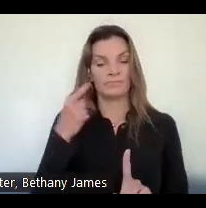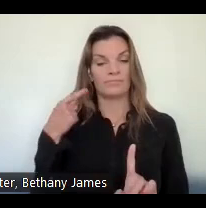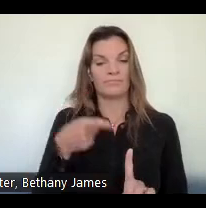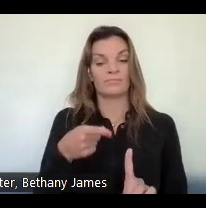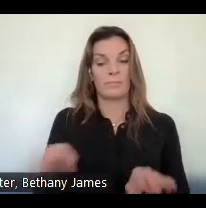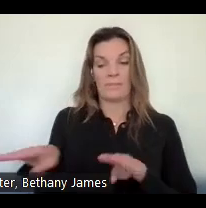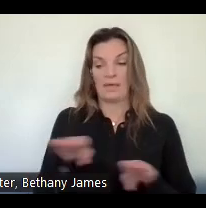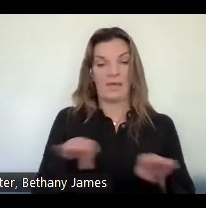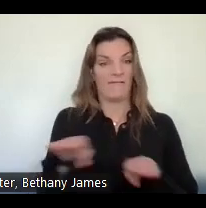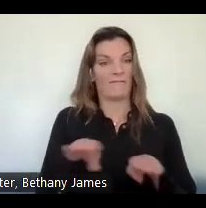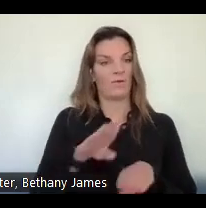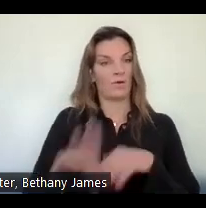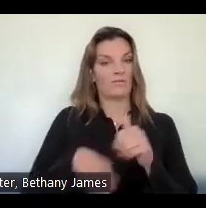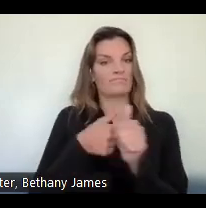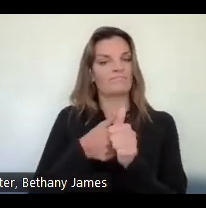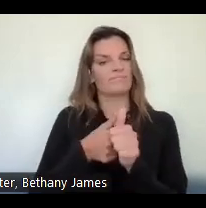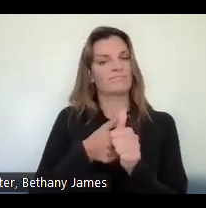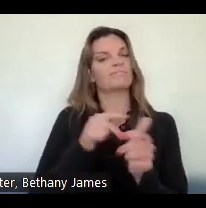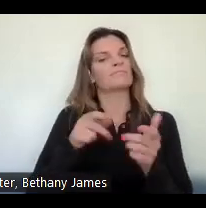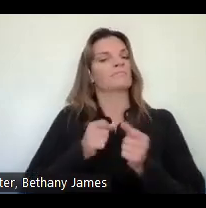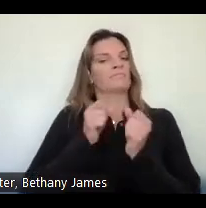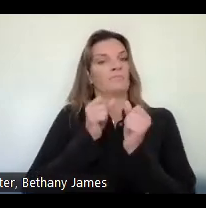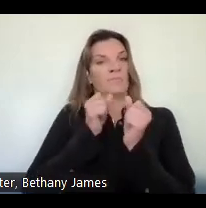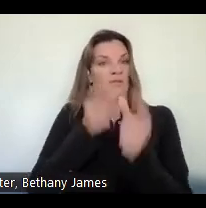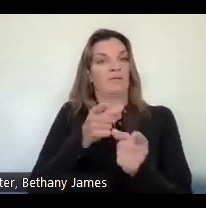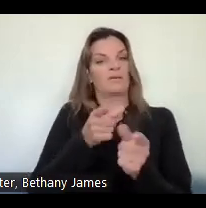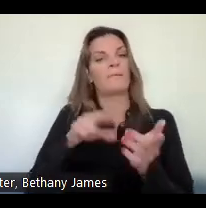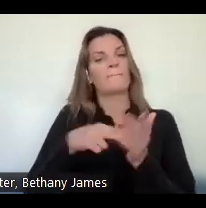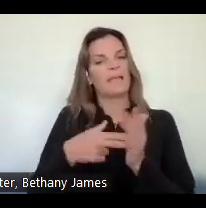language. Every individual needs